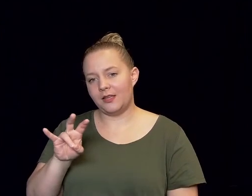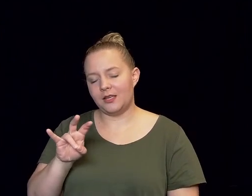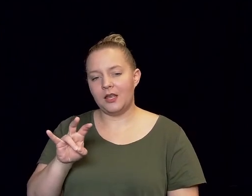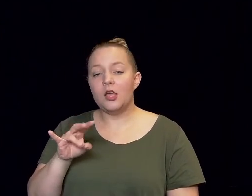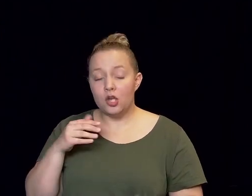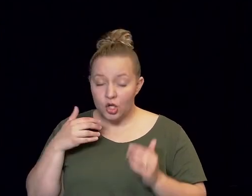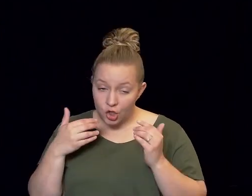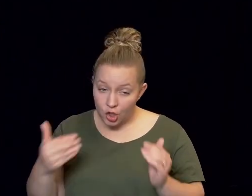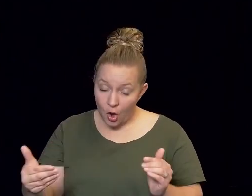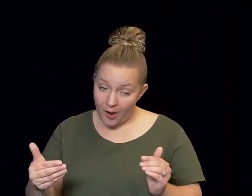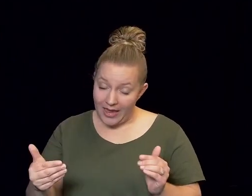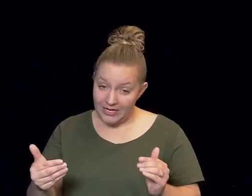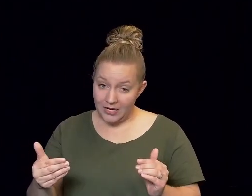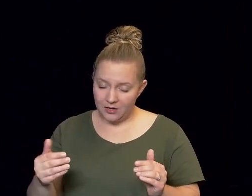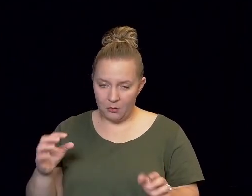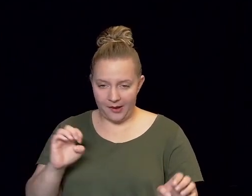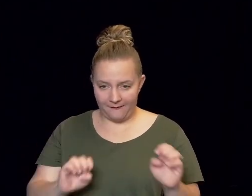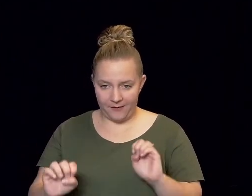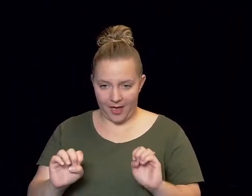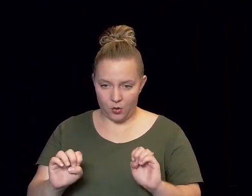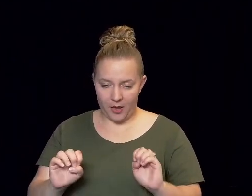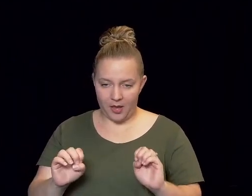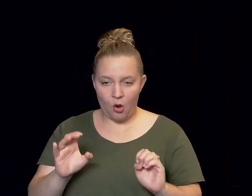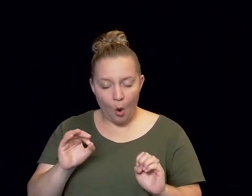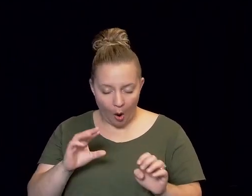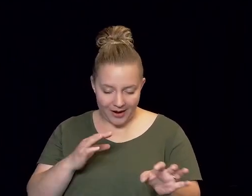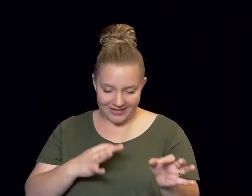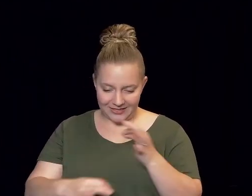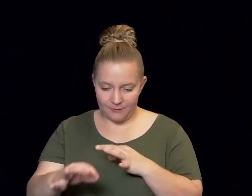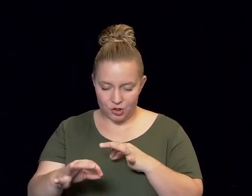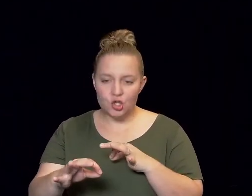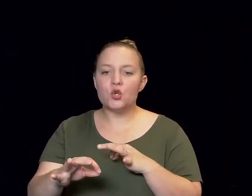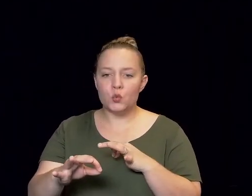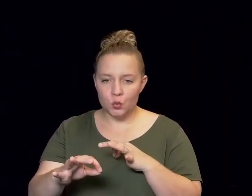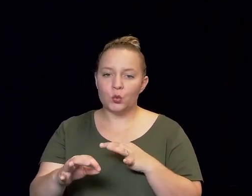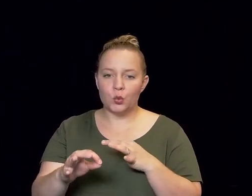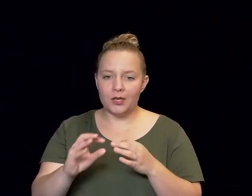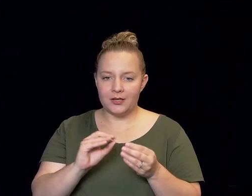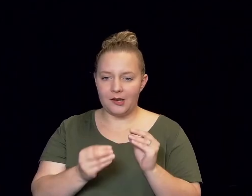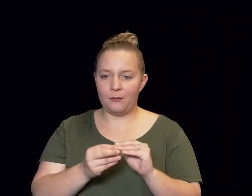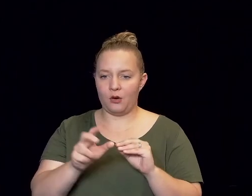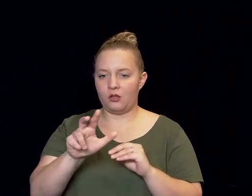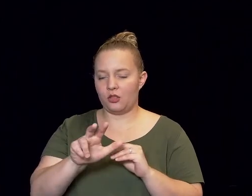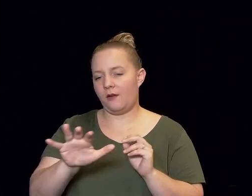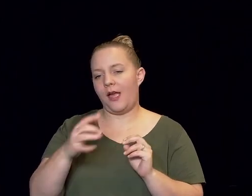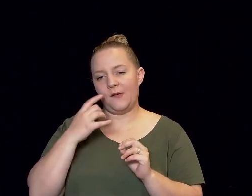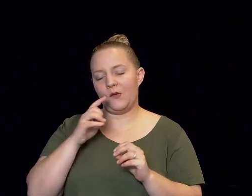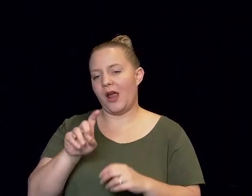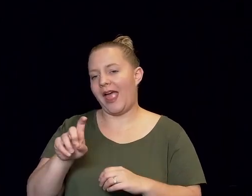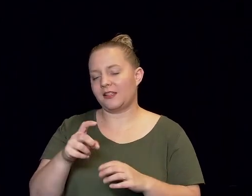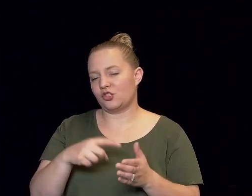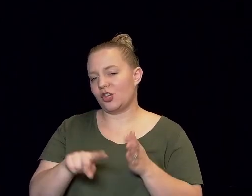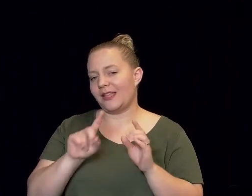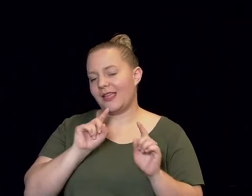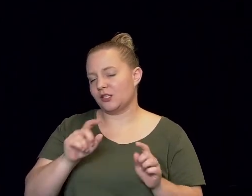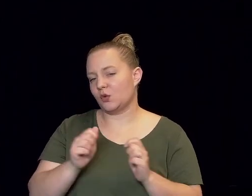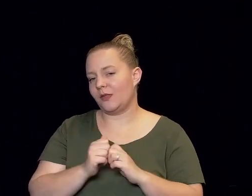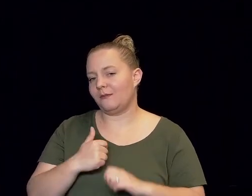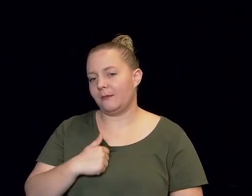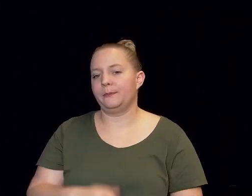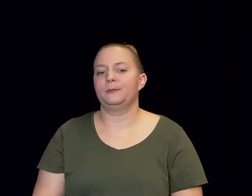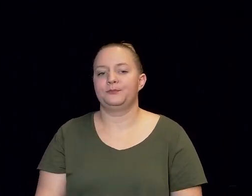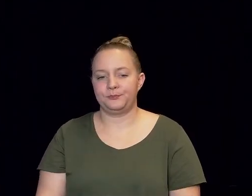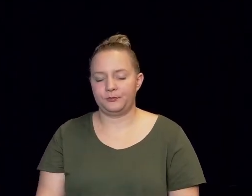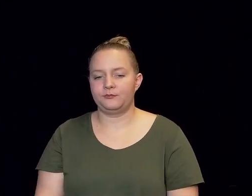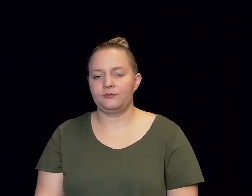ahead and evaluate or substitute in the number 35 for x, and then check your answer with me.